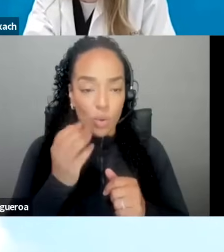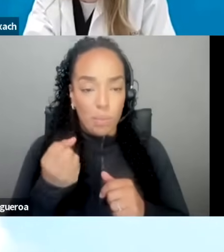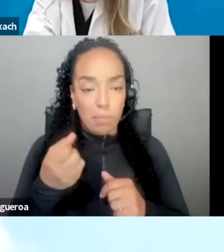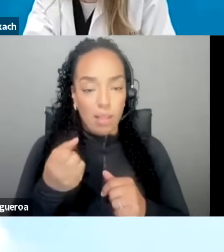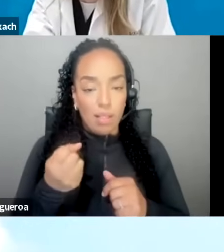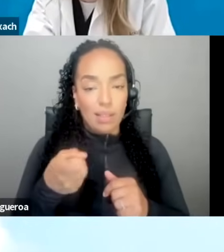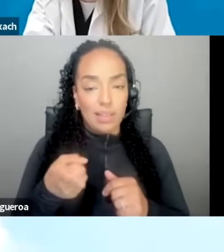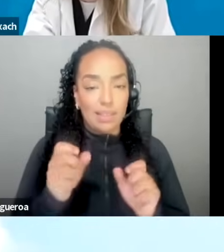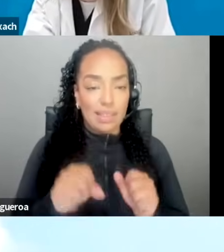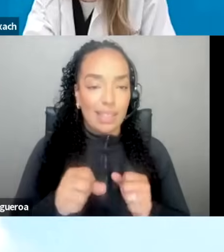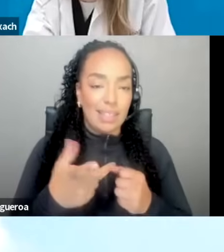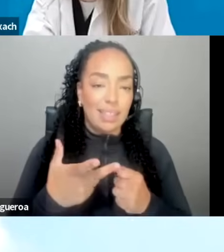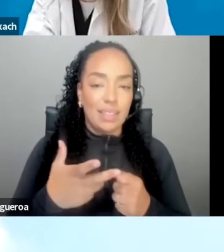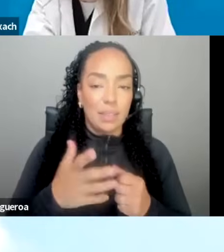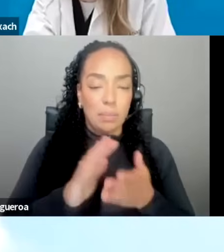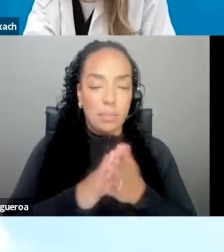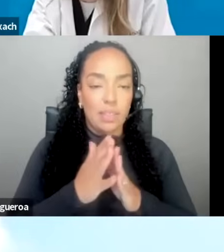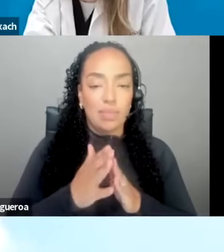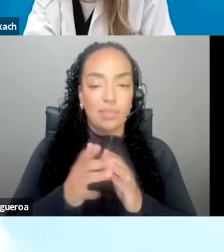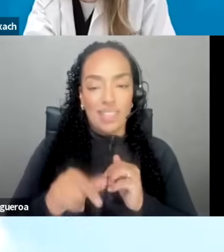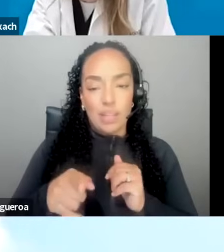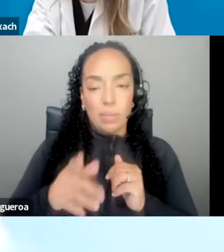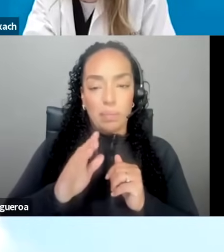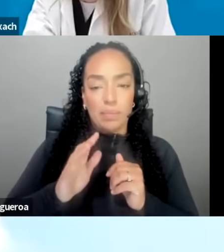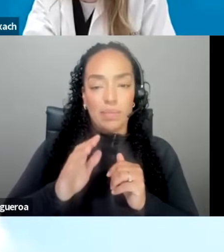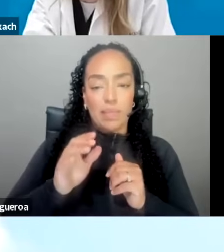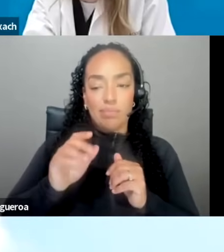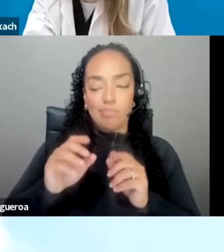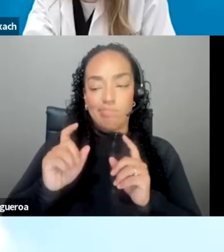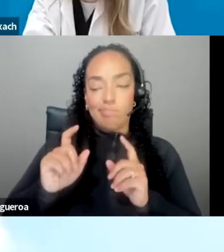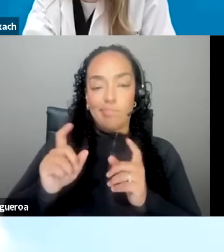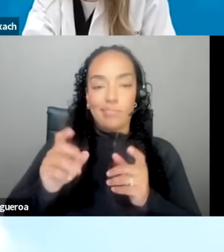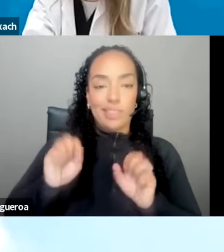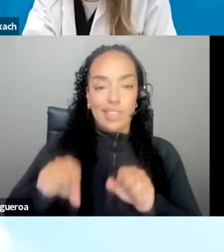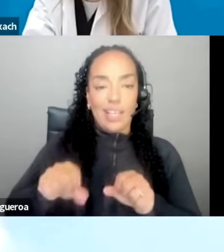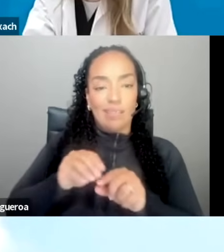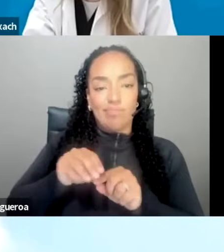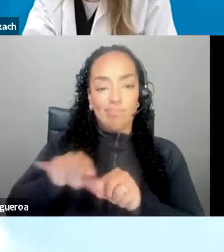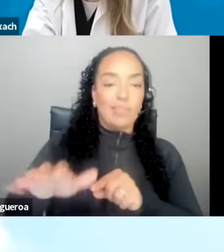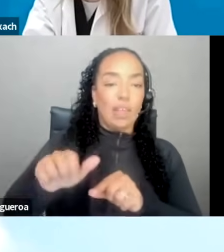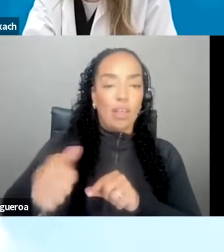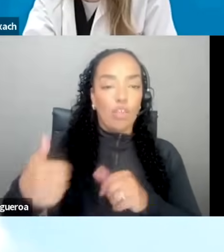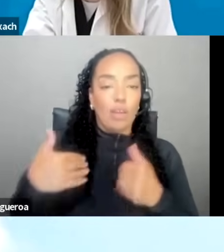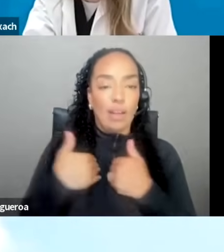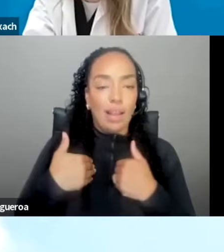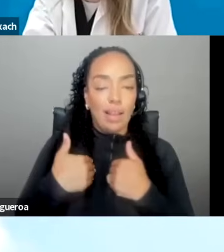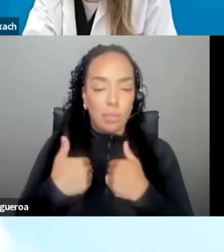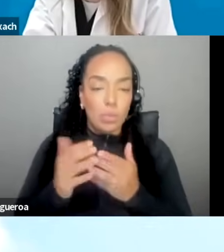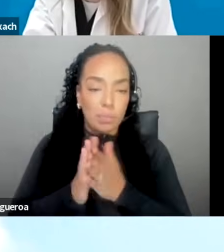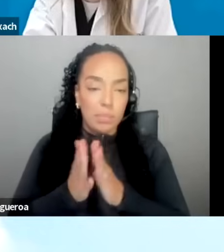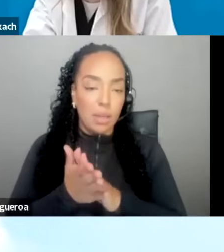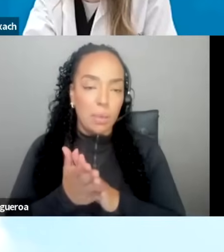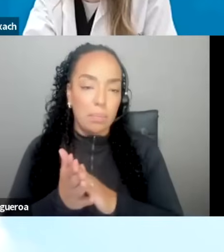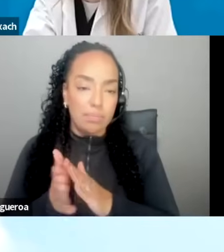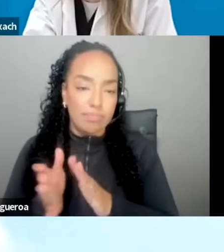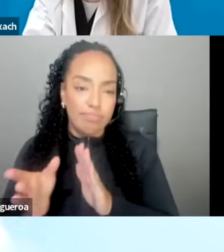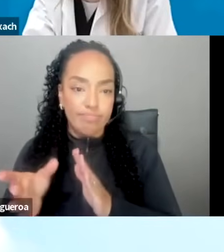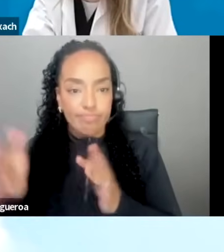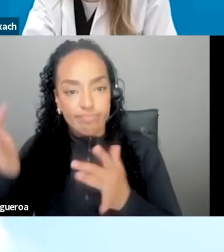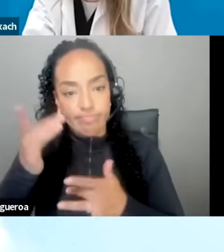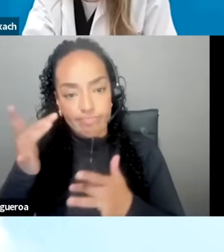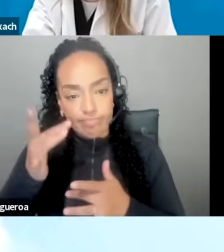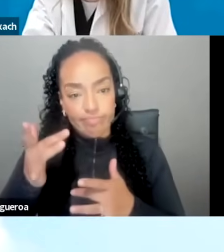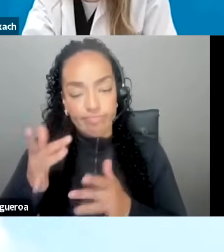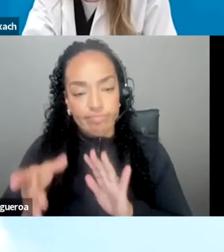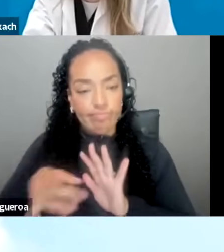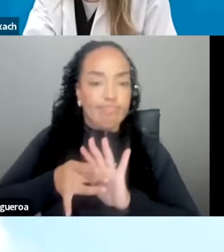a reservoir where animals could become contaminated. So being able to treat that milk so that that doesn't occur